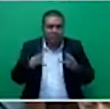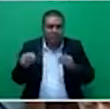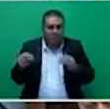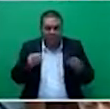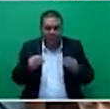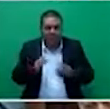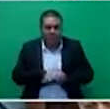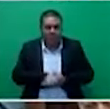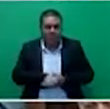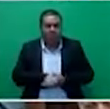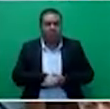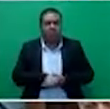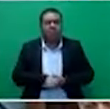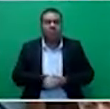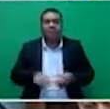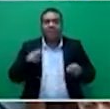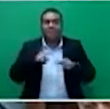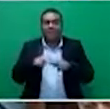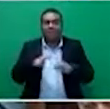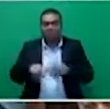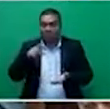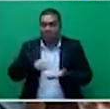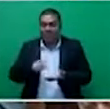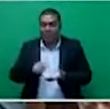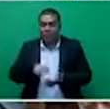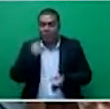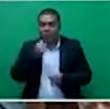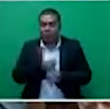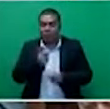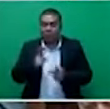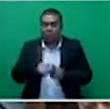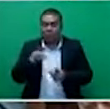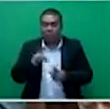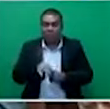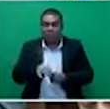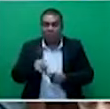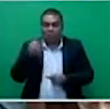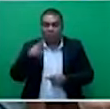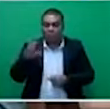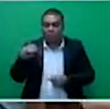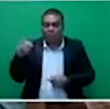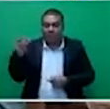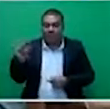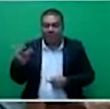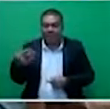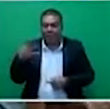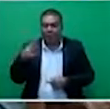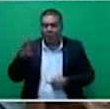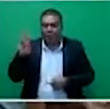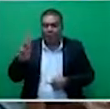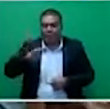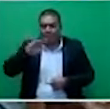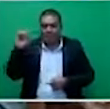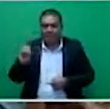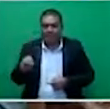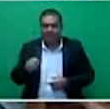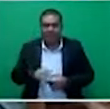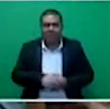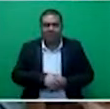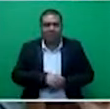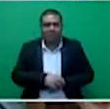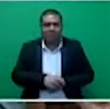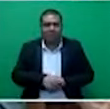Mr. Speaker, sir, Fiji's debt to GDP ratio is on a declining trend since 2009 and reached around 43% pre-TC Winston.